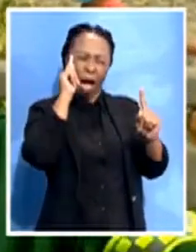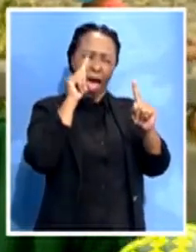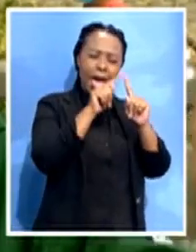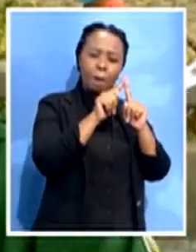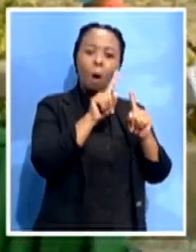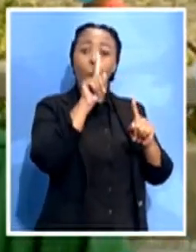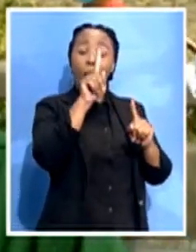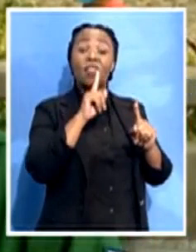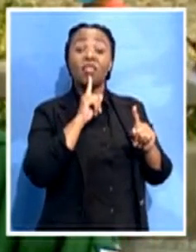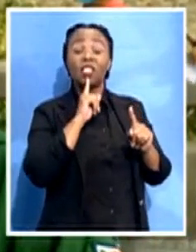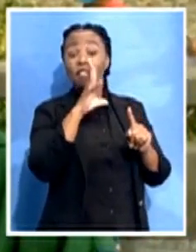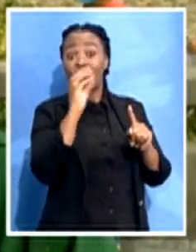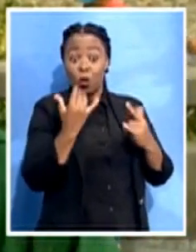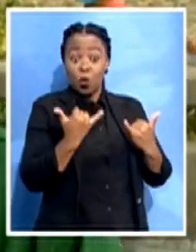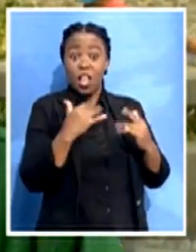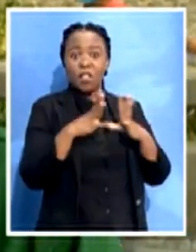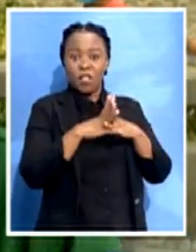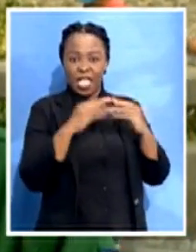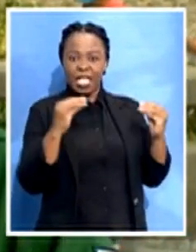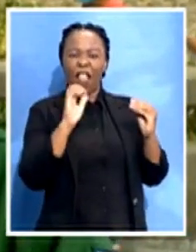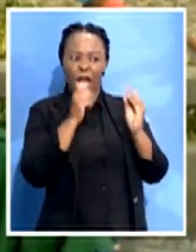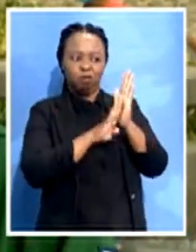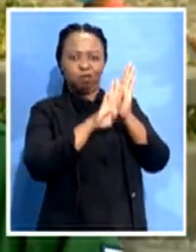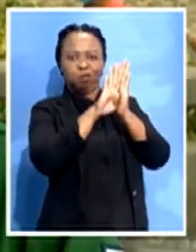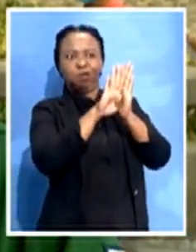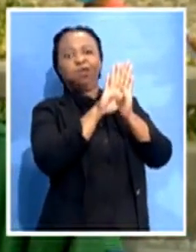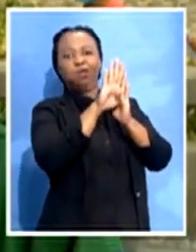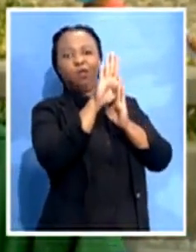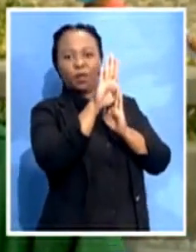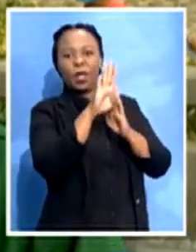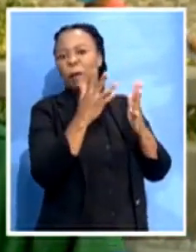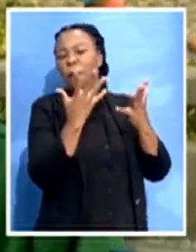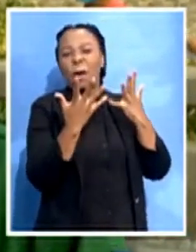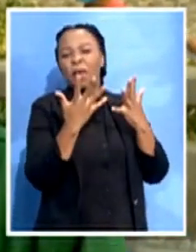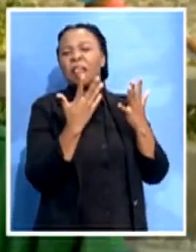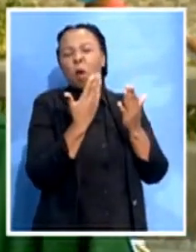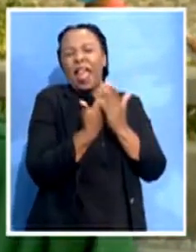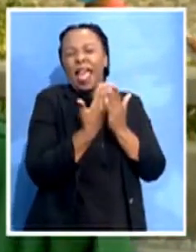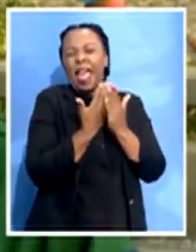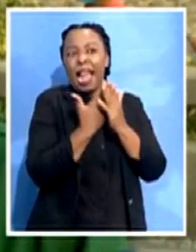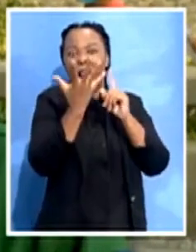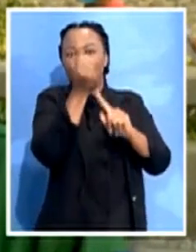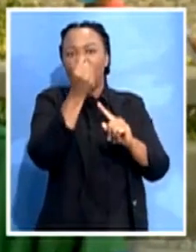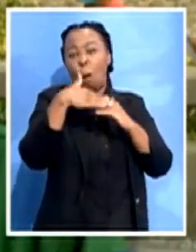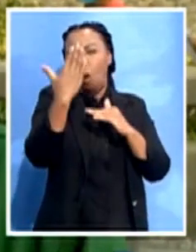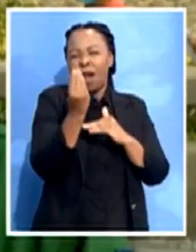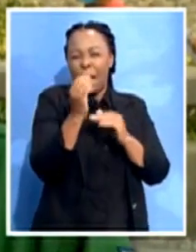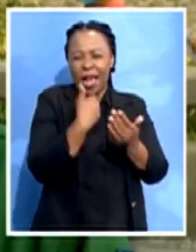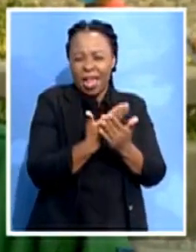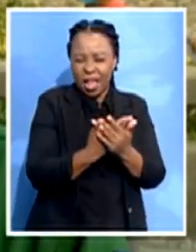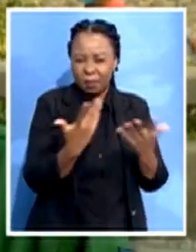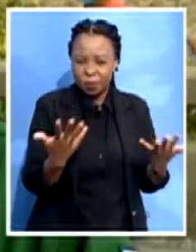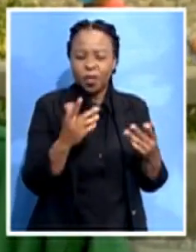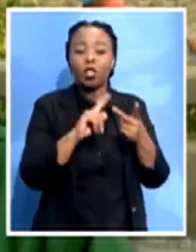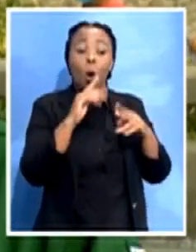scale it up from there to obviously as much as we can. Next week we'll bring online in the province another provincial